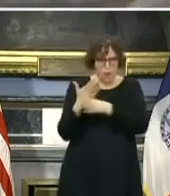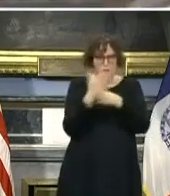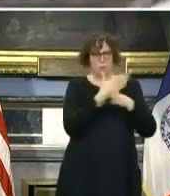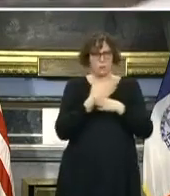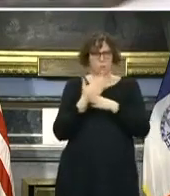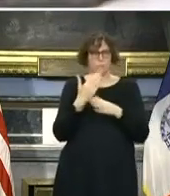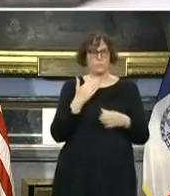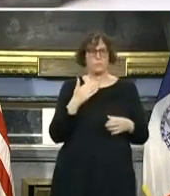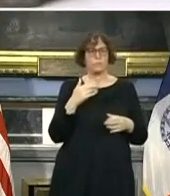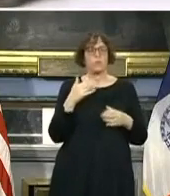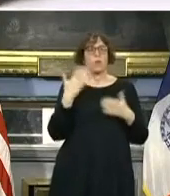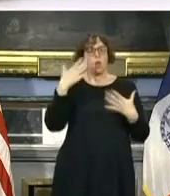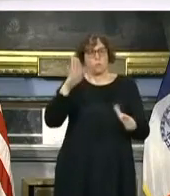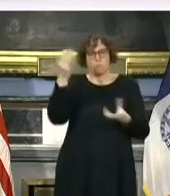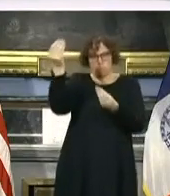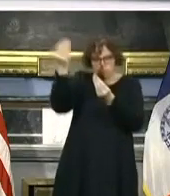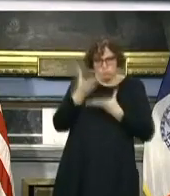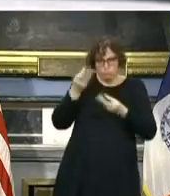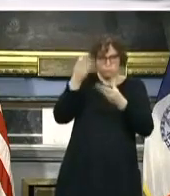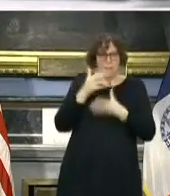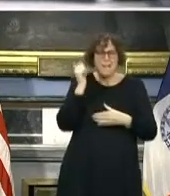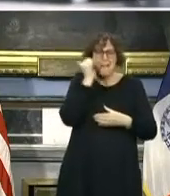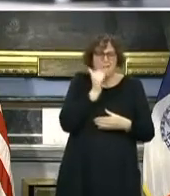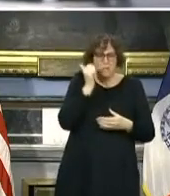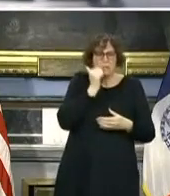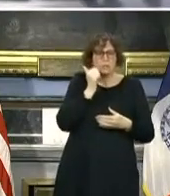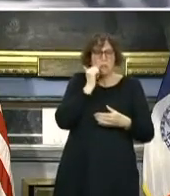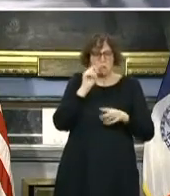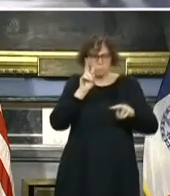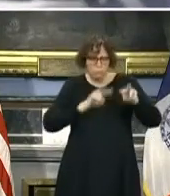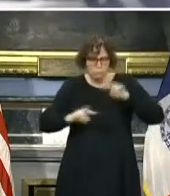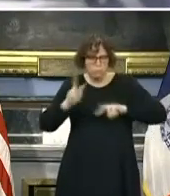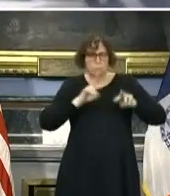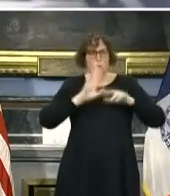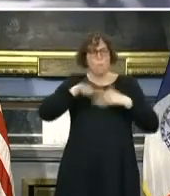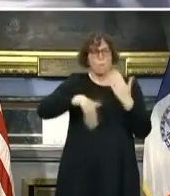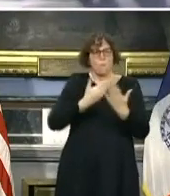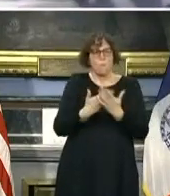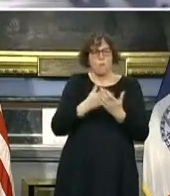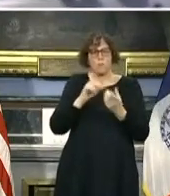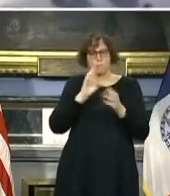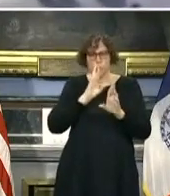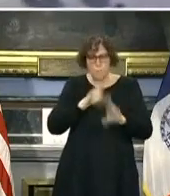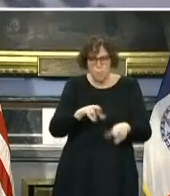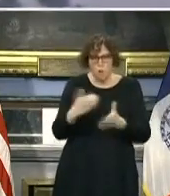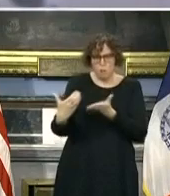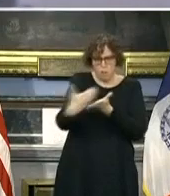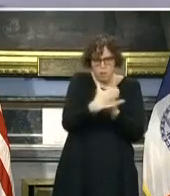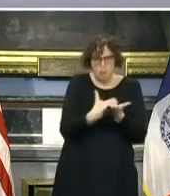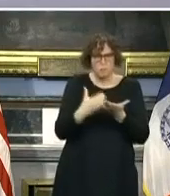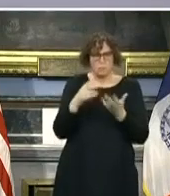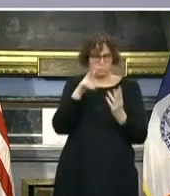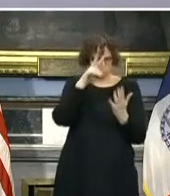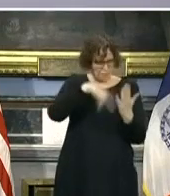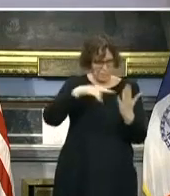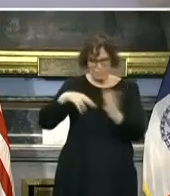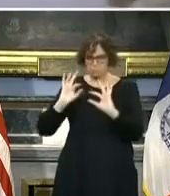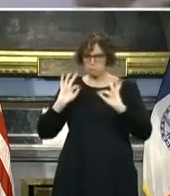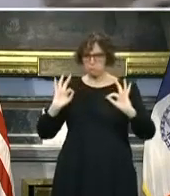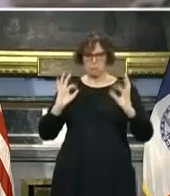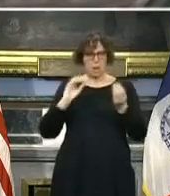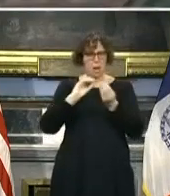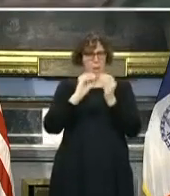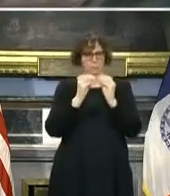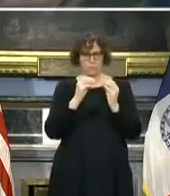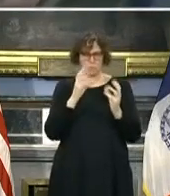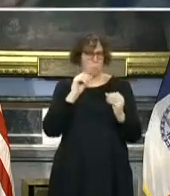we're seeing from 311, Parks Department, everybody, we do not see a major compliance problem. We see some hotspots that we